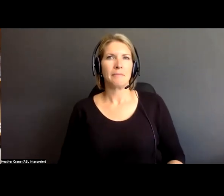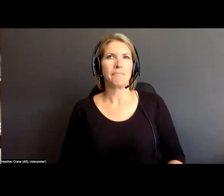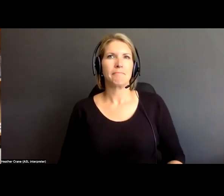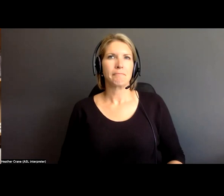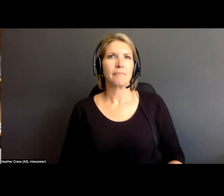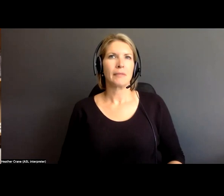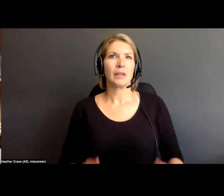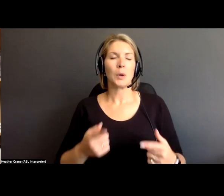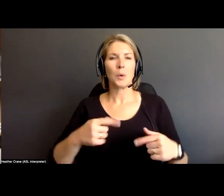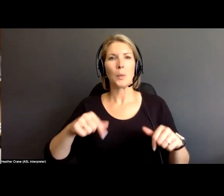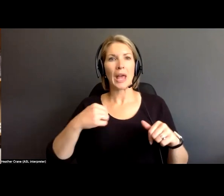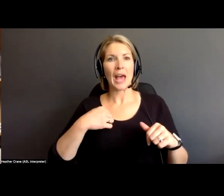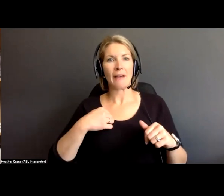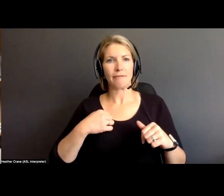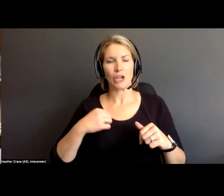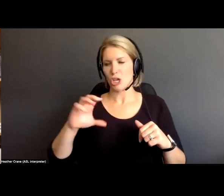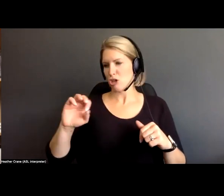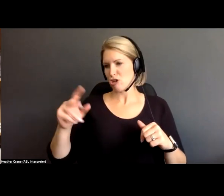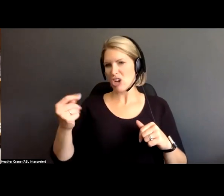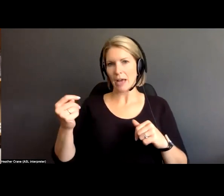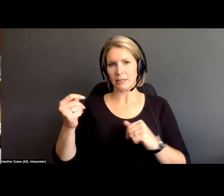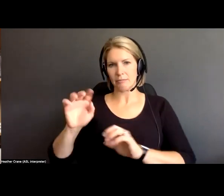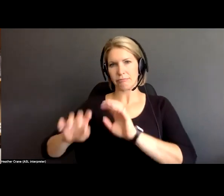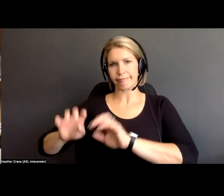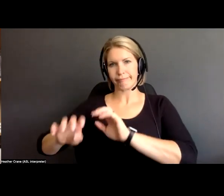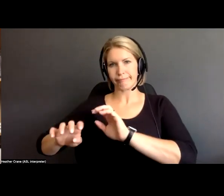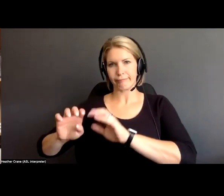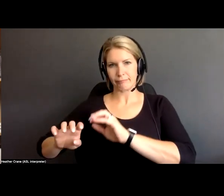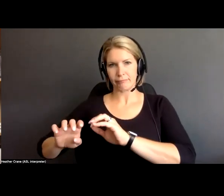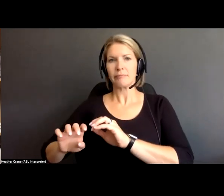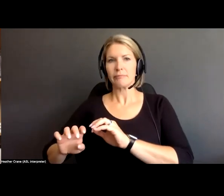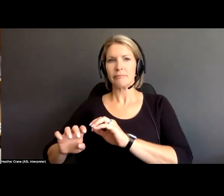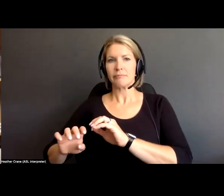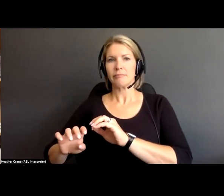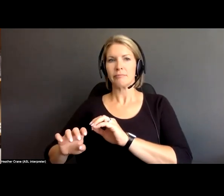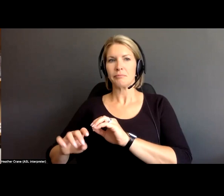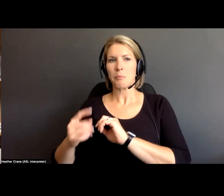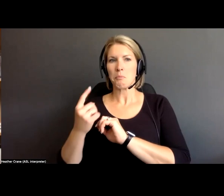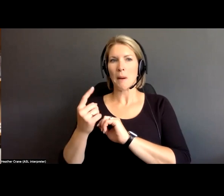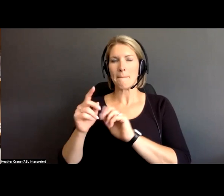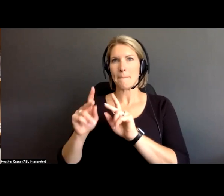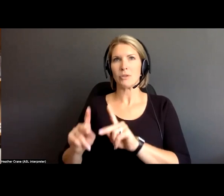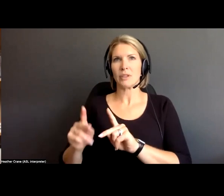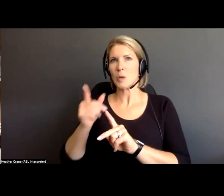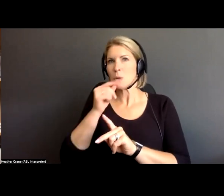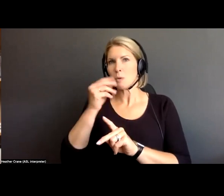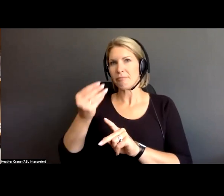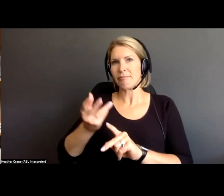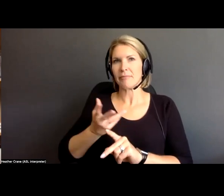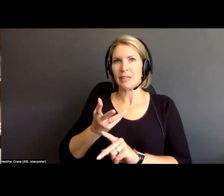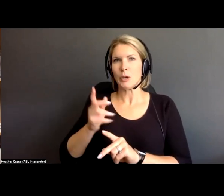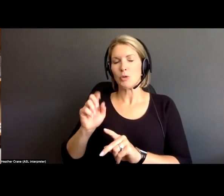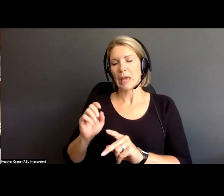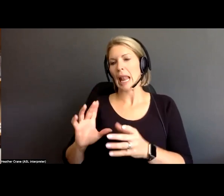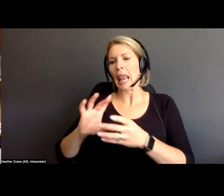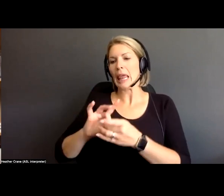on the side of the computer. You may not be able to see it, but one of the things that I have been told is that if you would like to link to closed captioning for